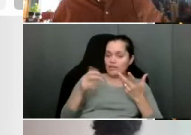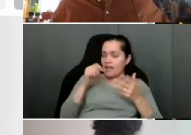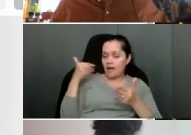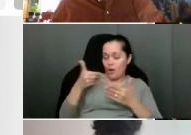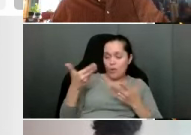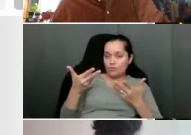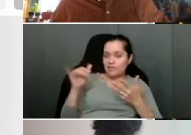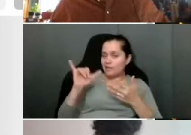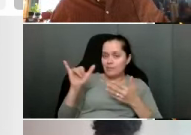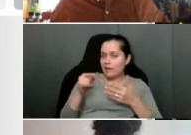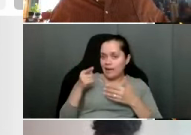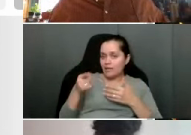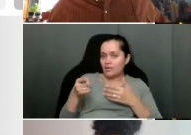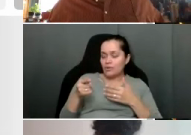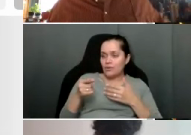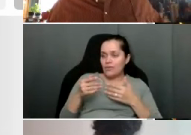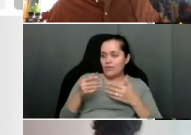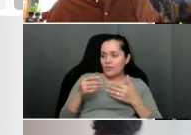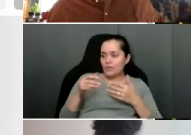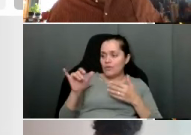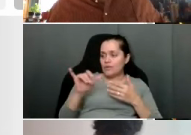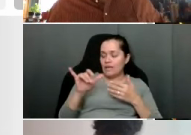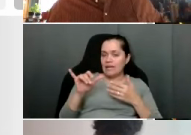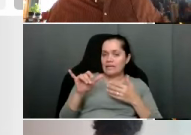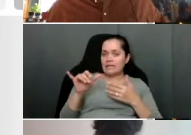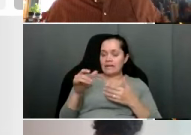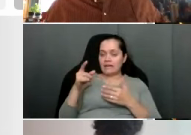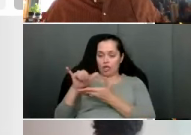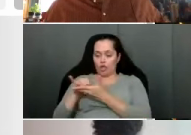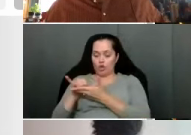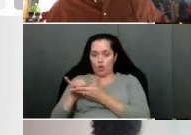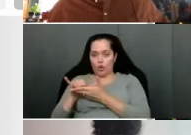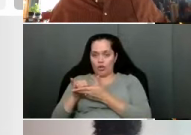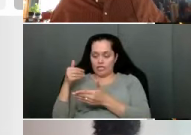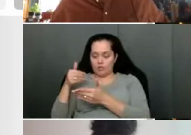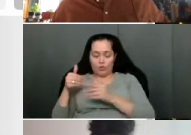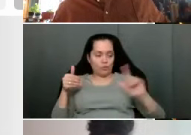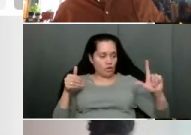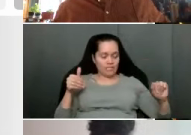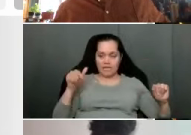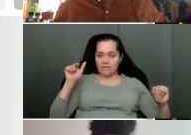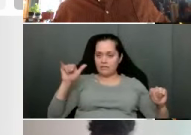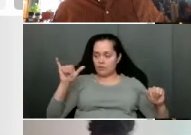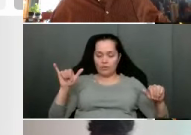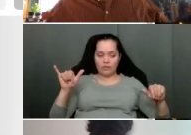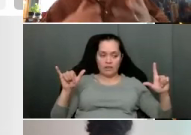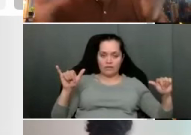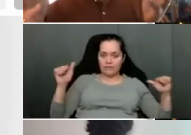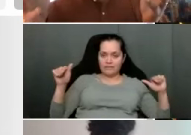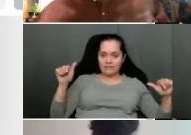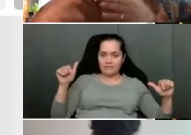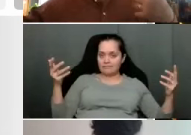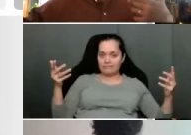It'd be like you worrying that New York City was too close to Los Angeles. Well,